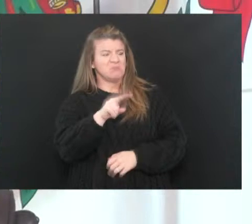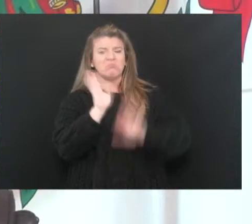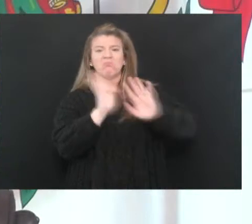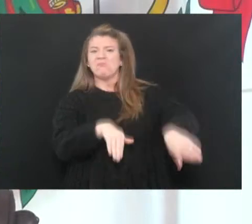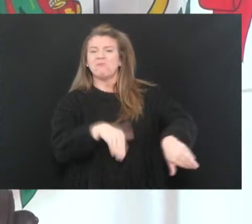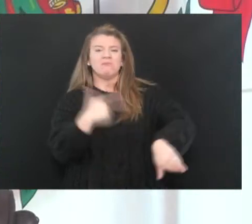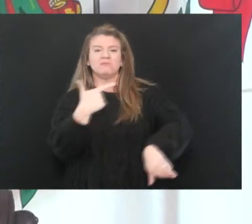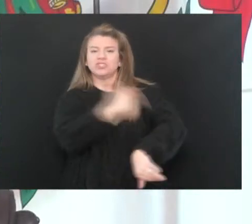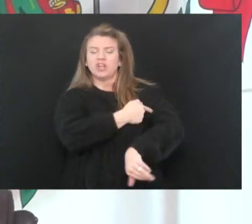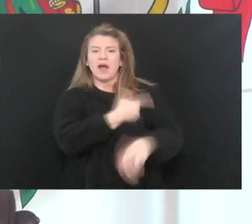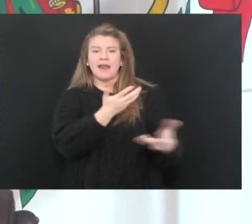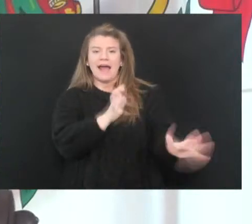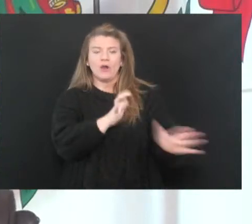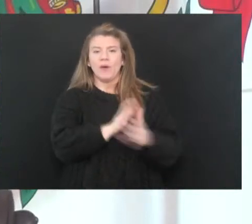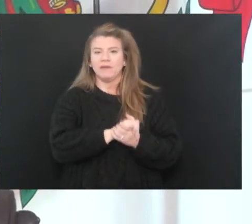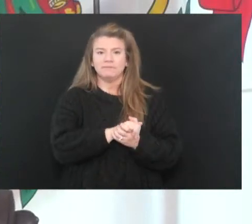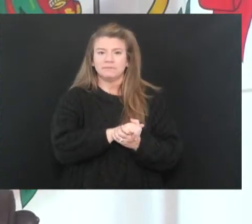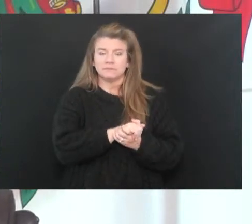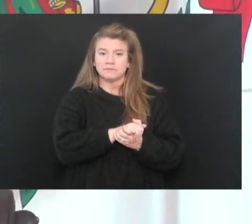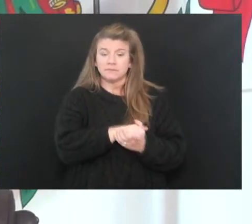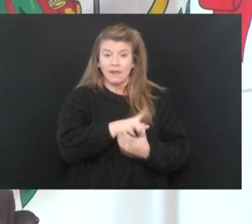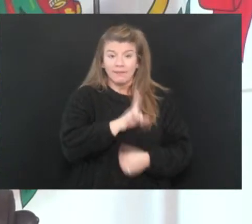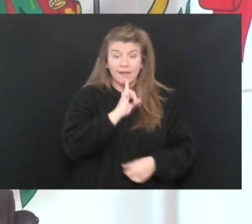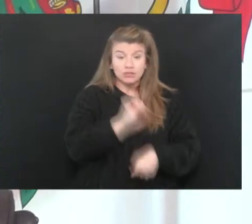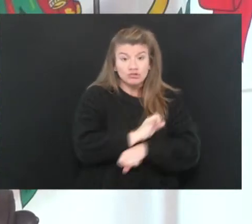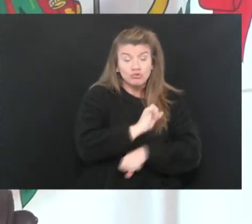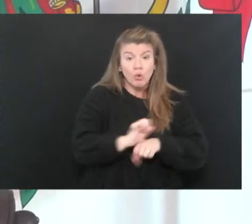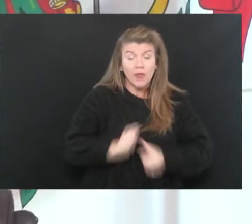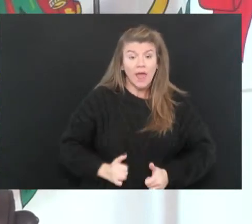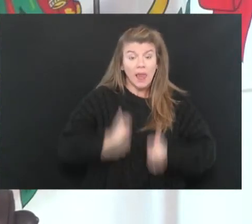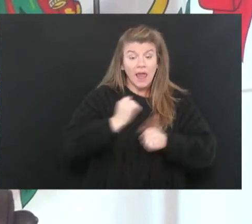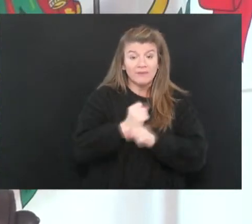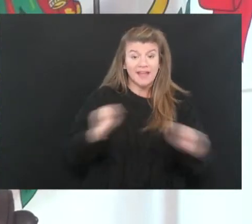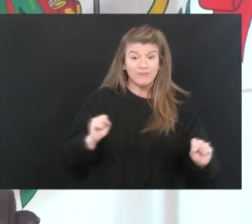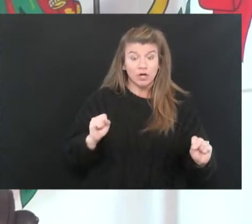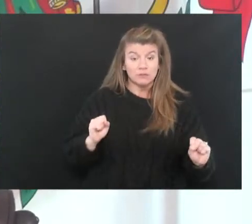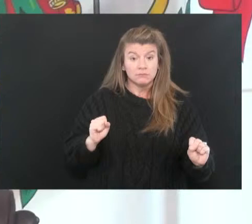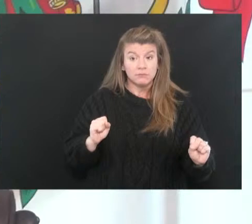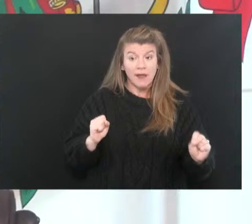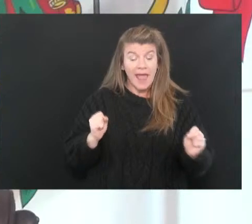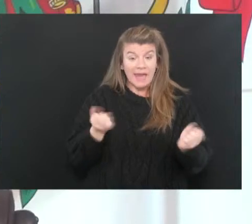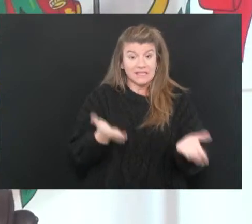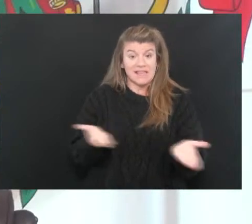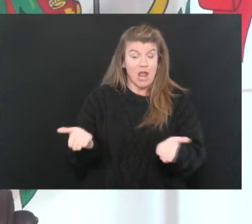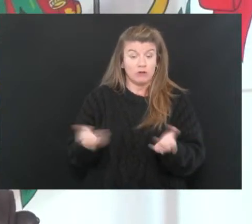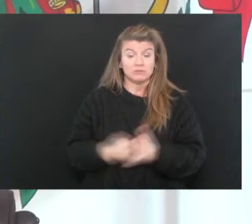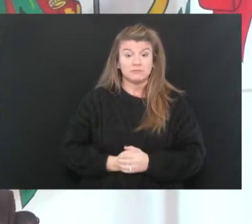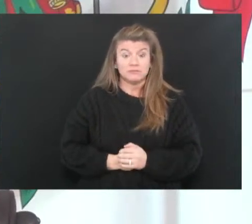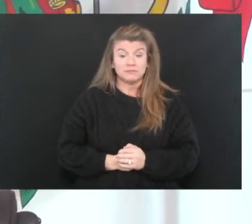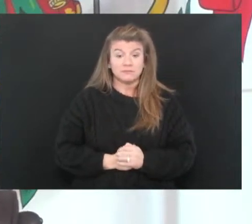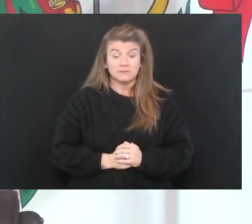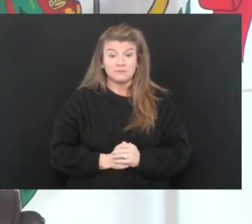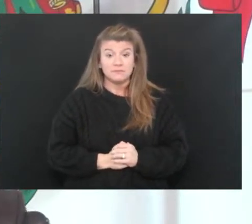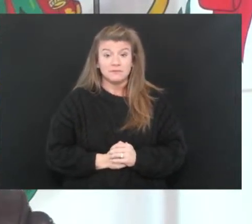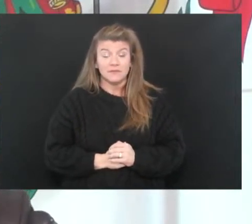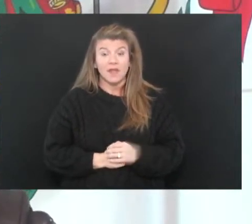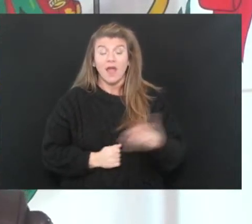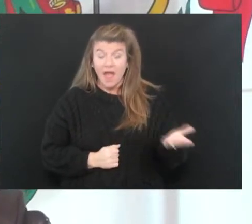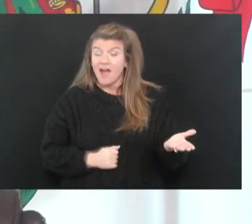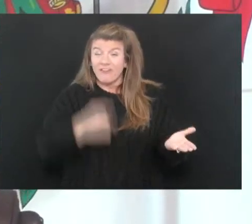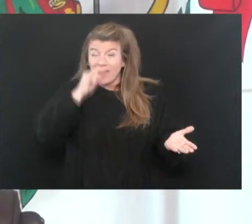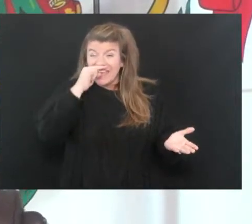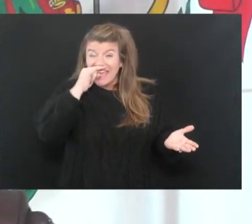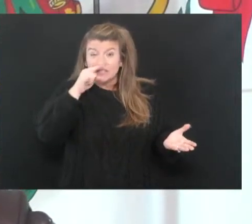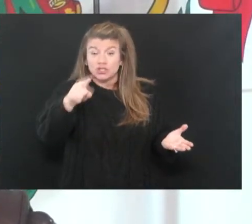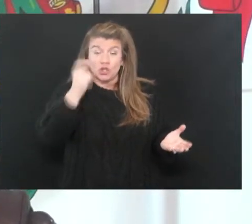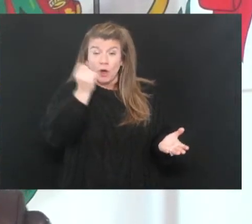from this lifesaver that is absolutely available to you? And from the kids' standpoint, do you realize with